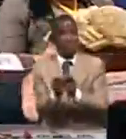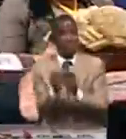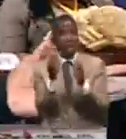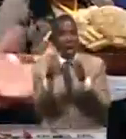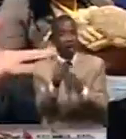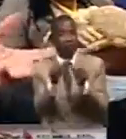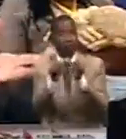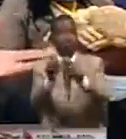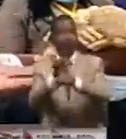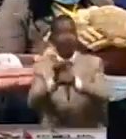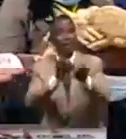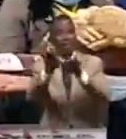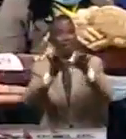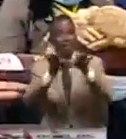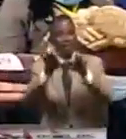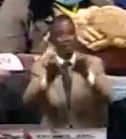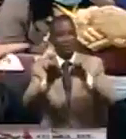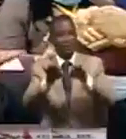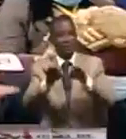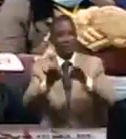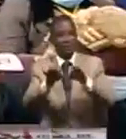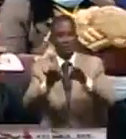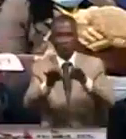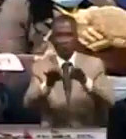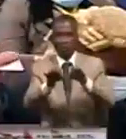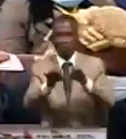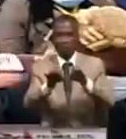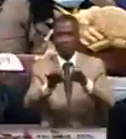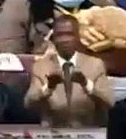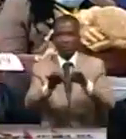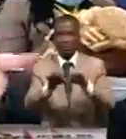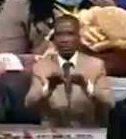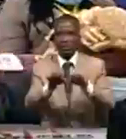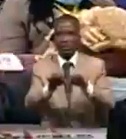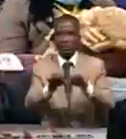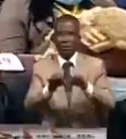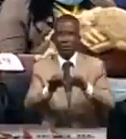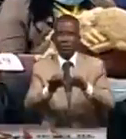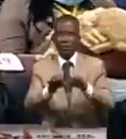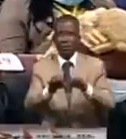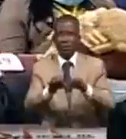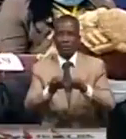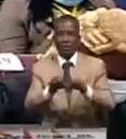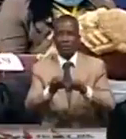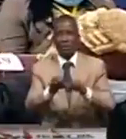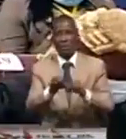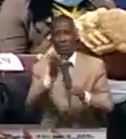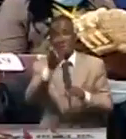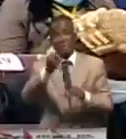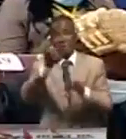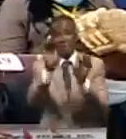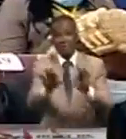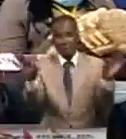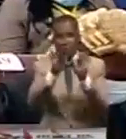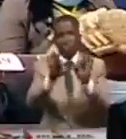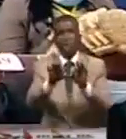proceed. That's what I understand case management. Your lordships have had many occasions to point out the significance of the